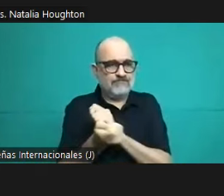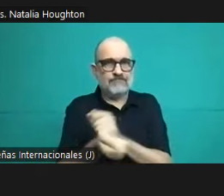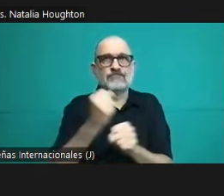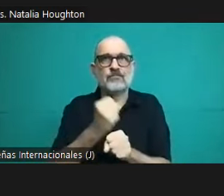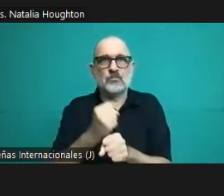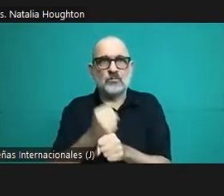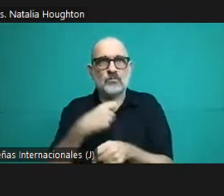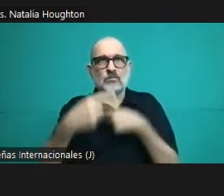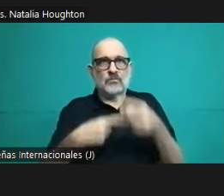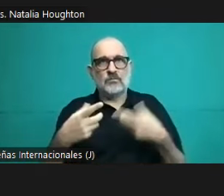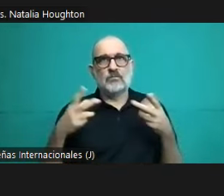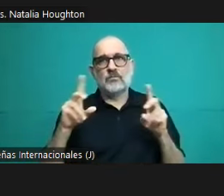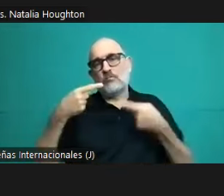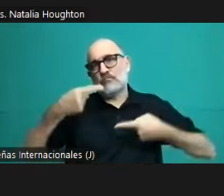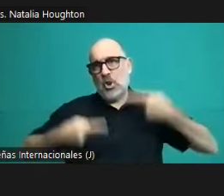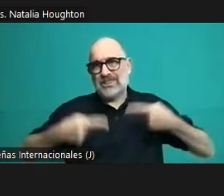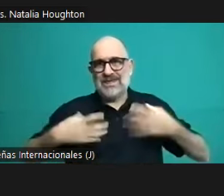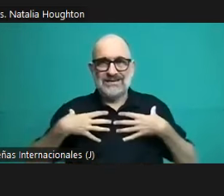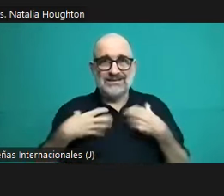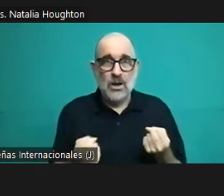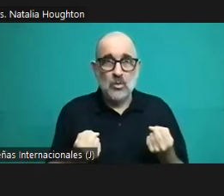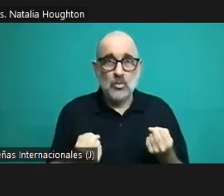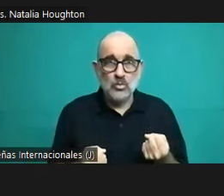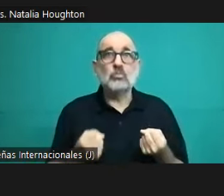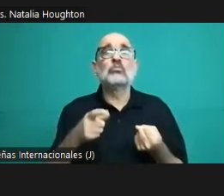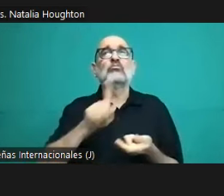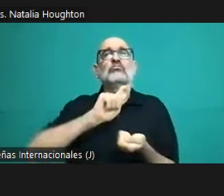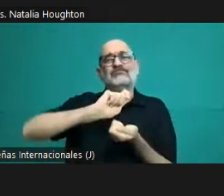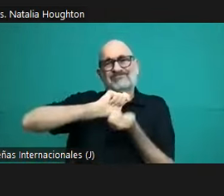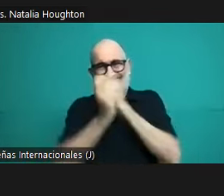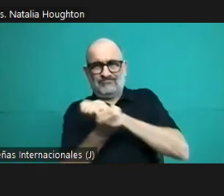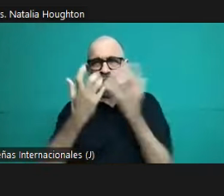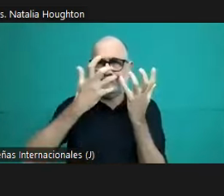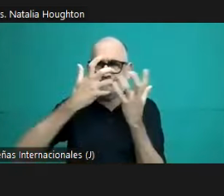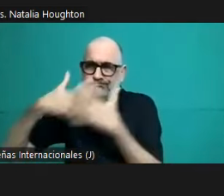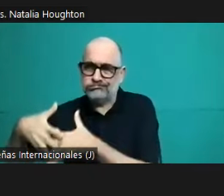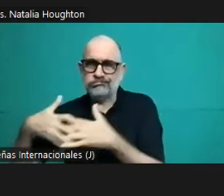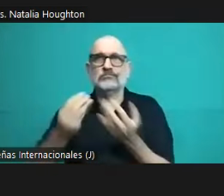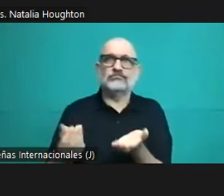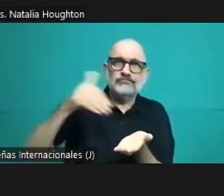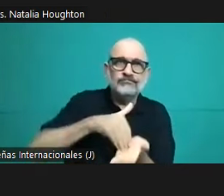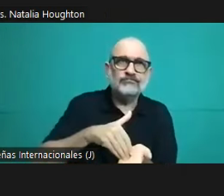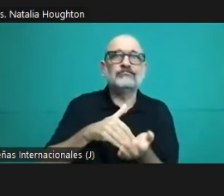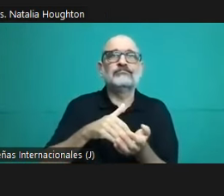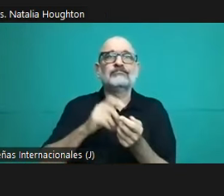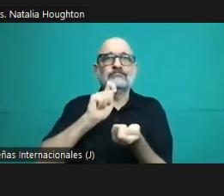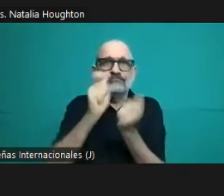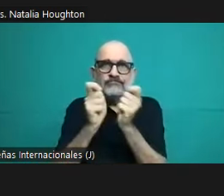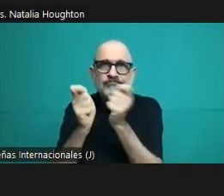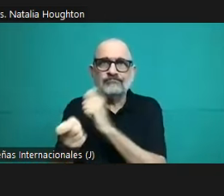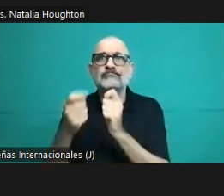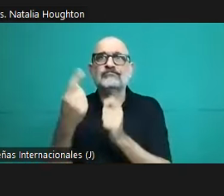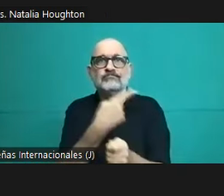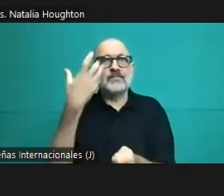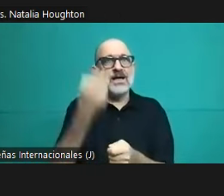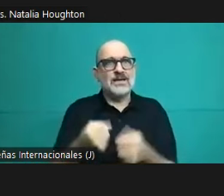or challenged the trajectories of the authorities in the health sector in order to set